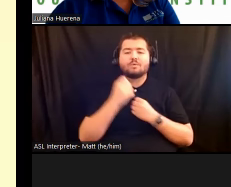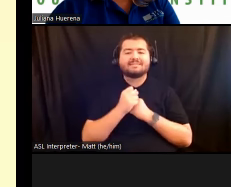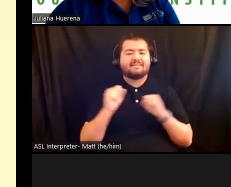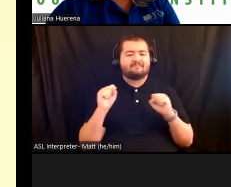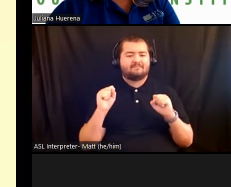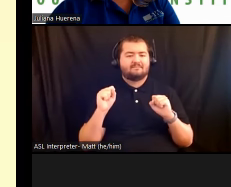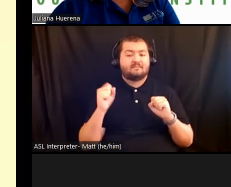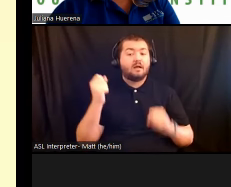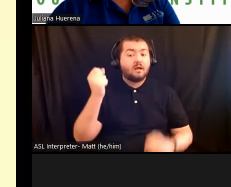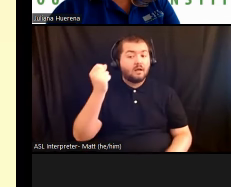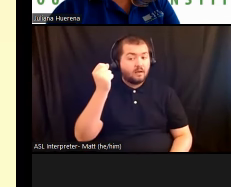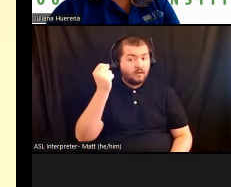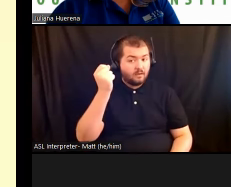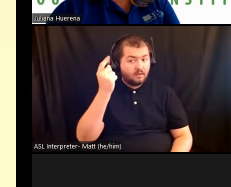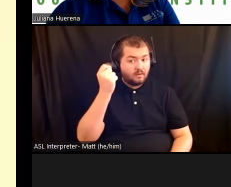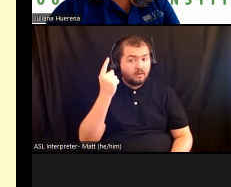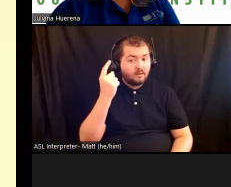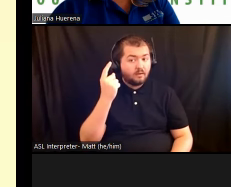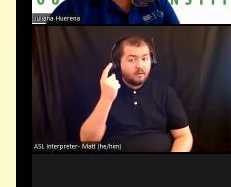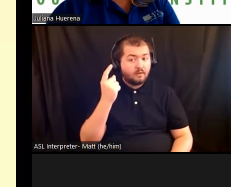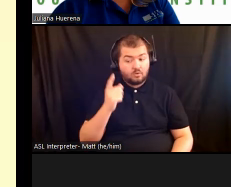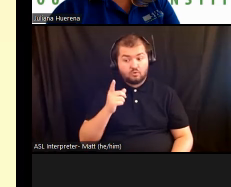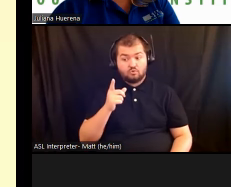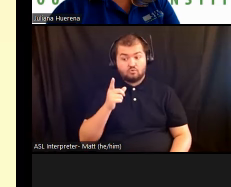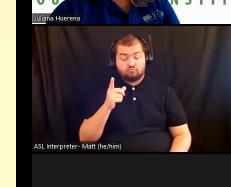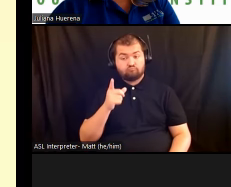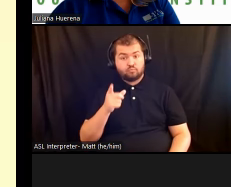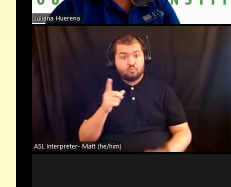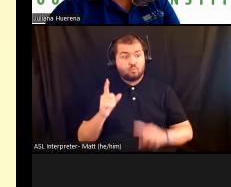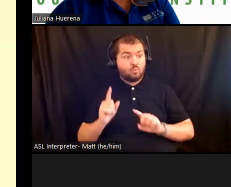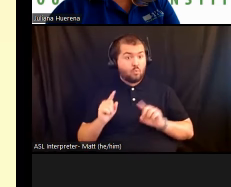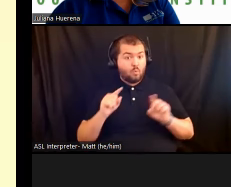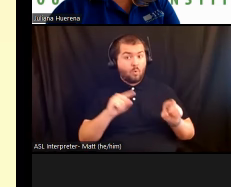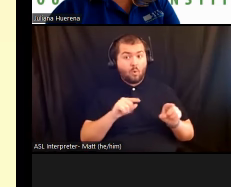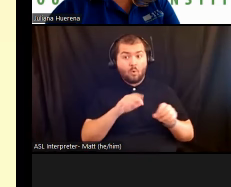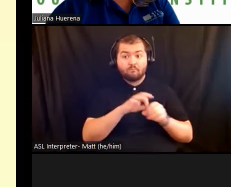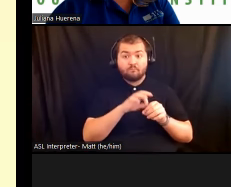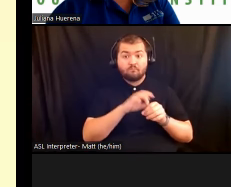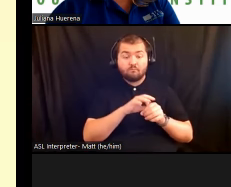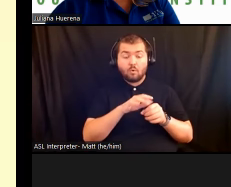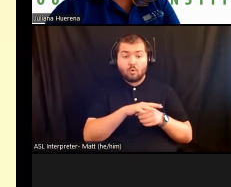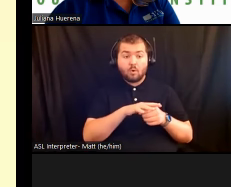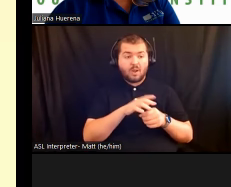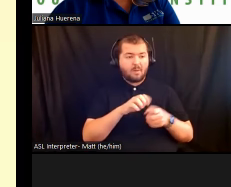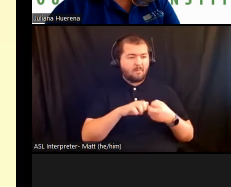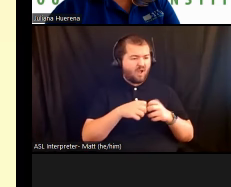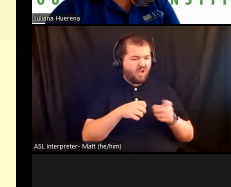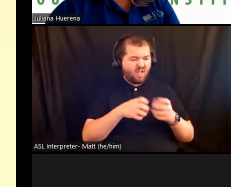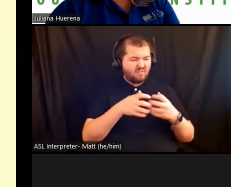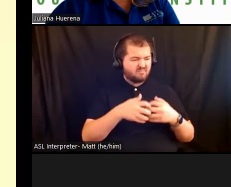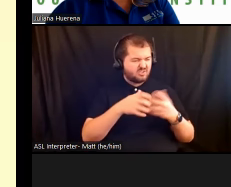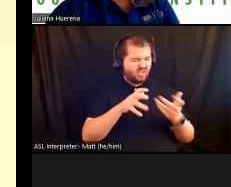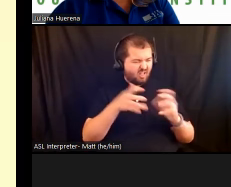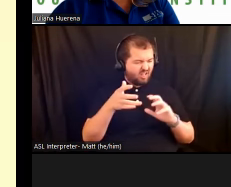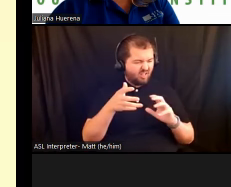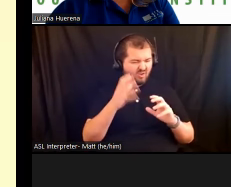But when you go to a polling location, and if you have a problem voting, the machine might be off, you feel